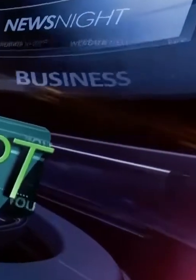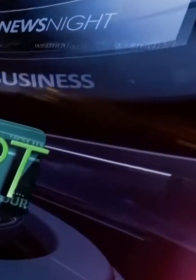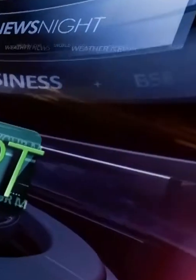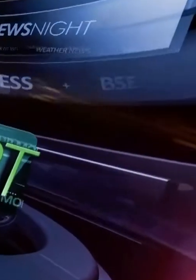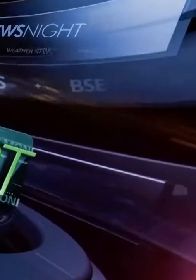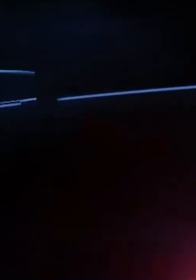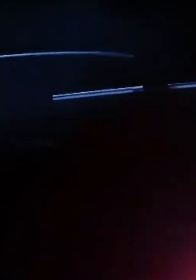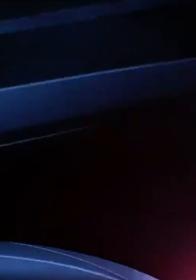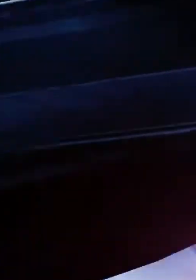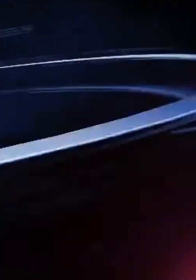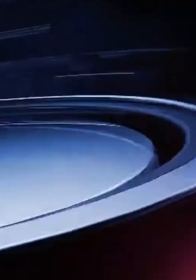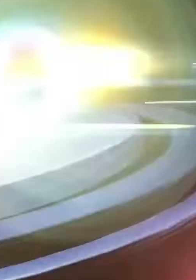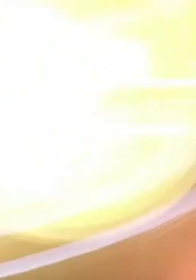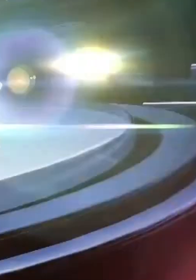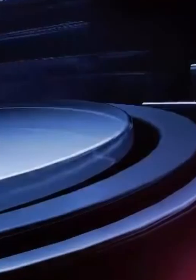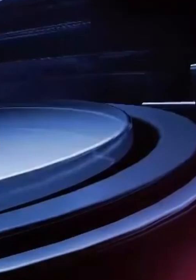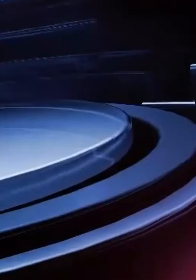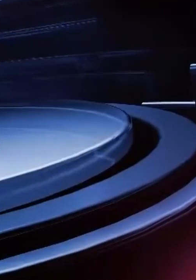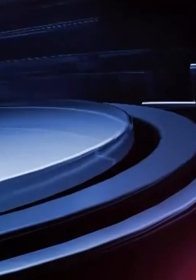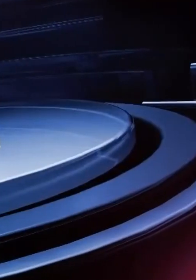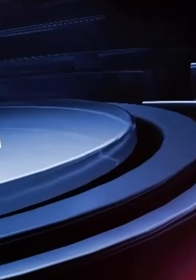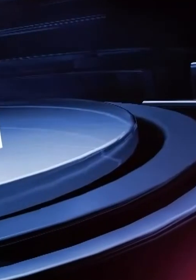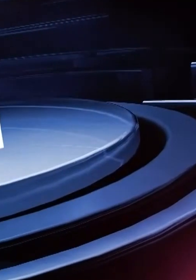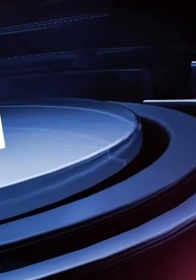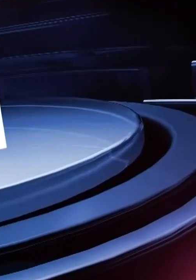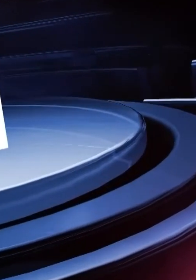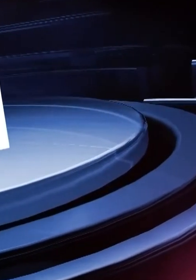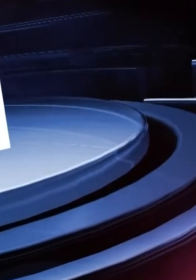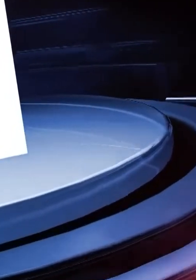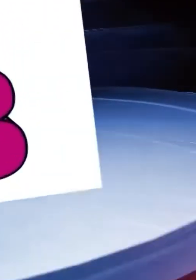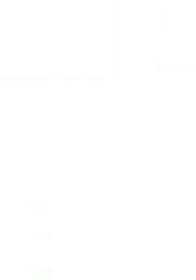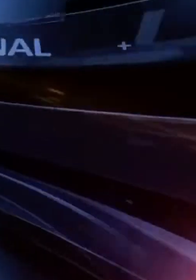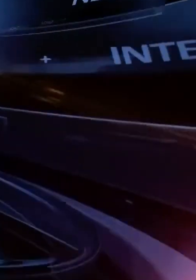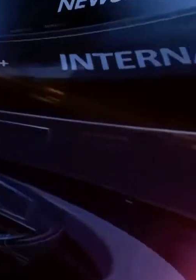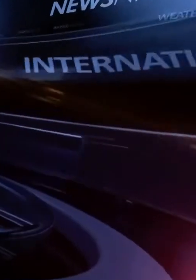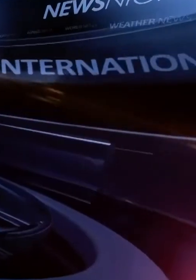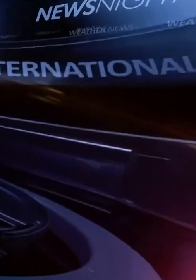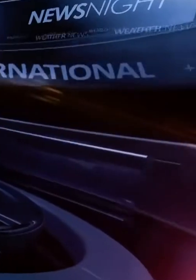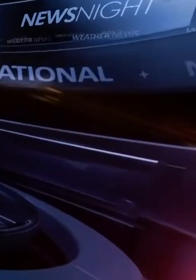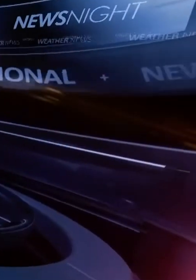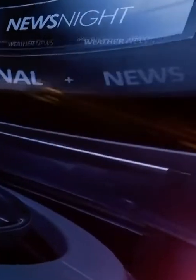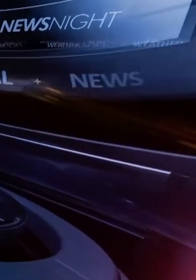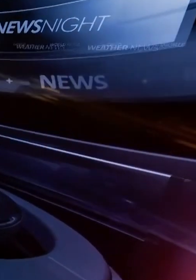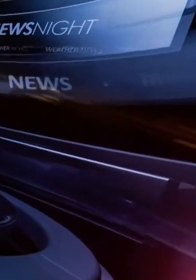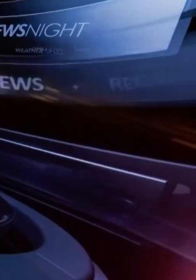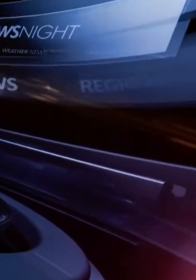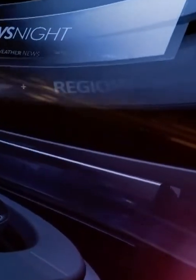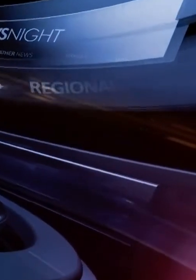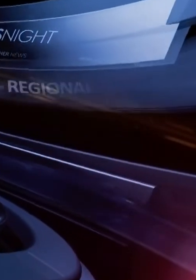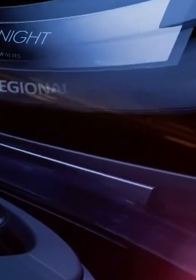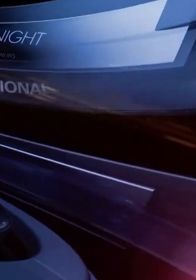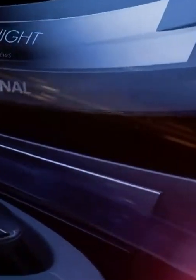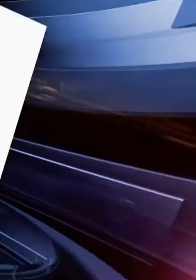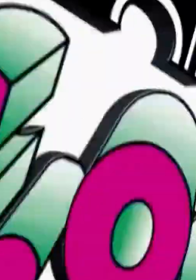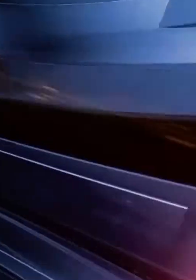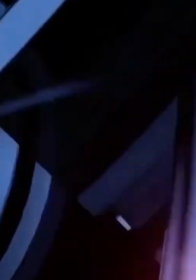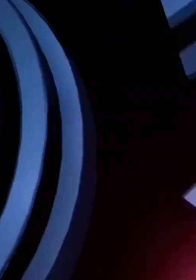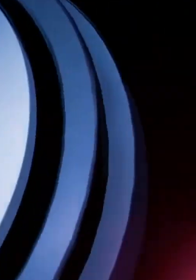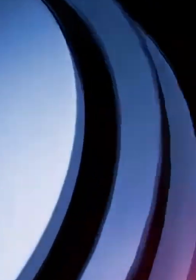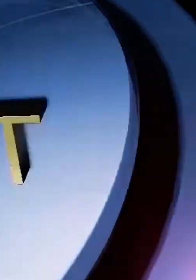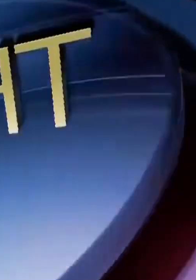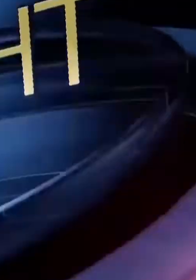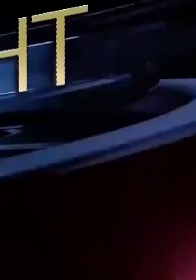Tonight's business report is brought to you by the City of Bridgetown Cooperative Credit Union Limited, measuring success one member at a